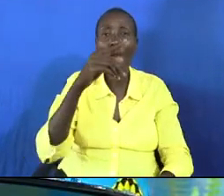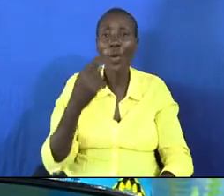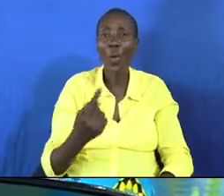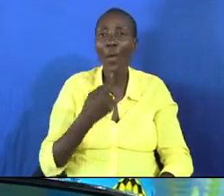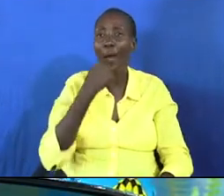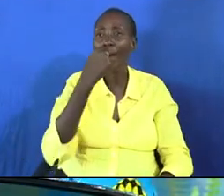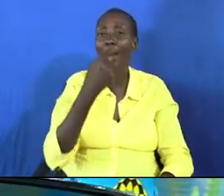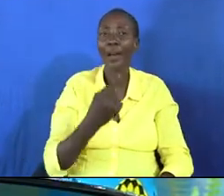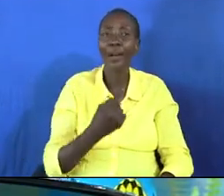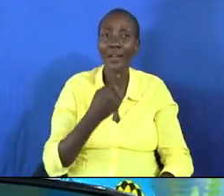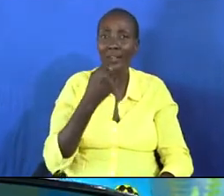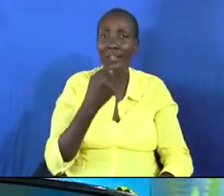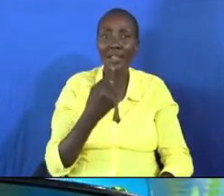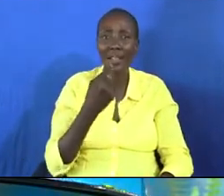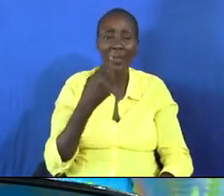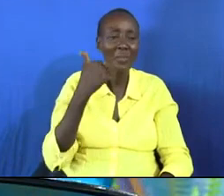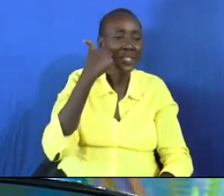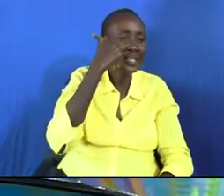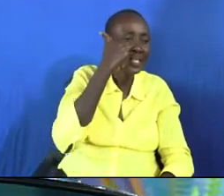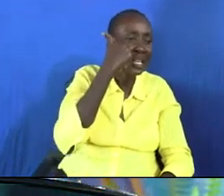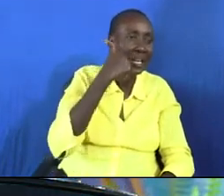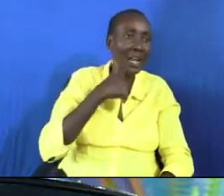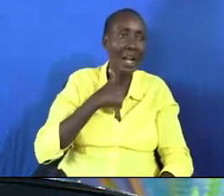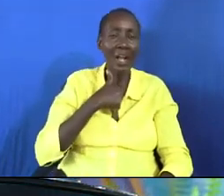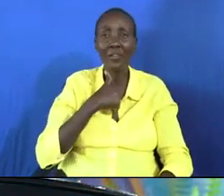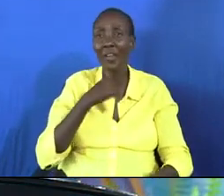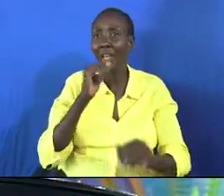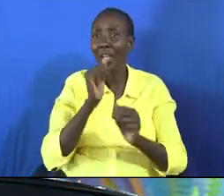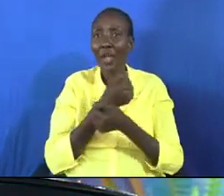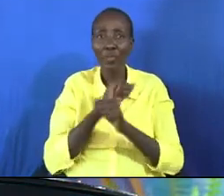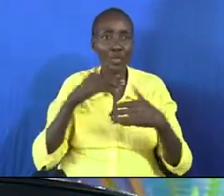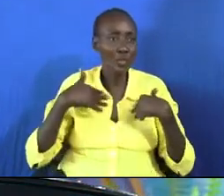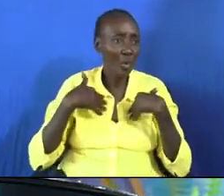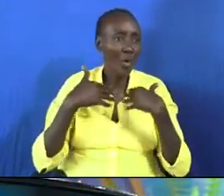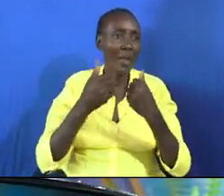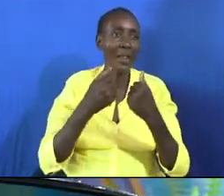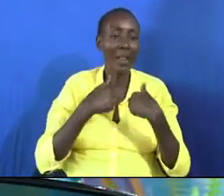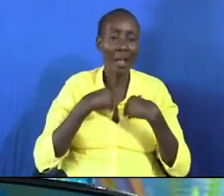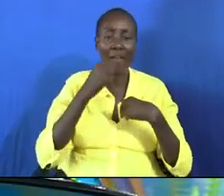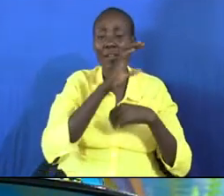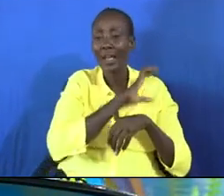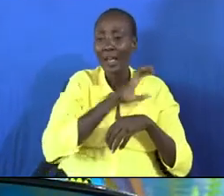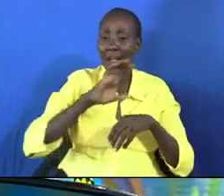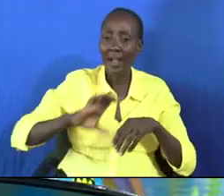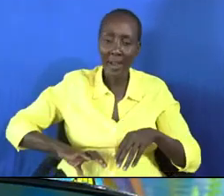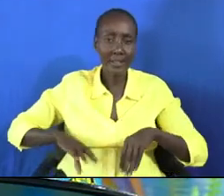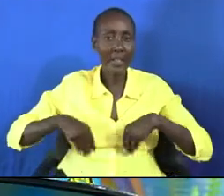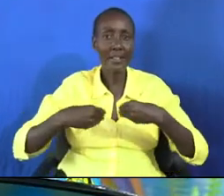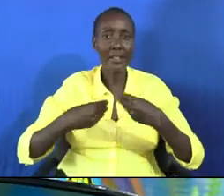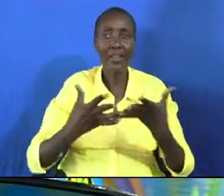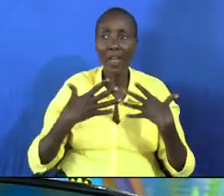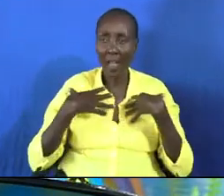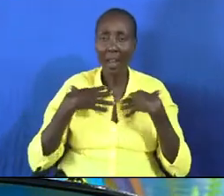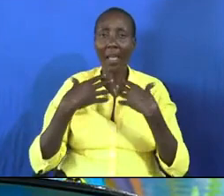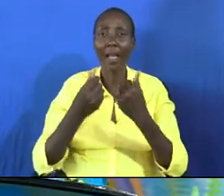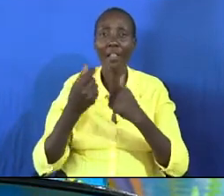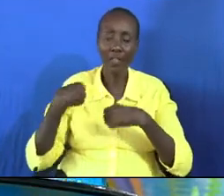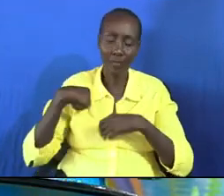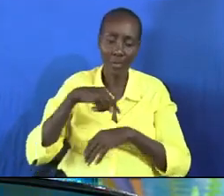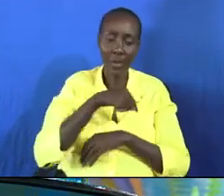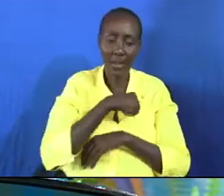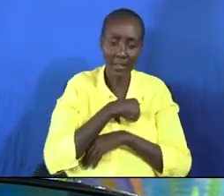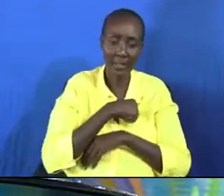say, I am sick, I cannot get healed. Christ provided health for